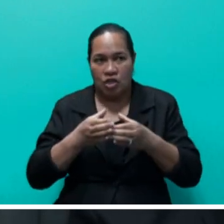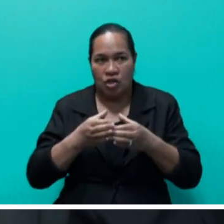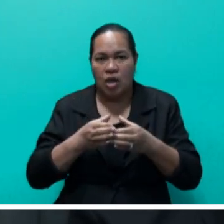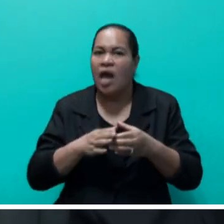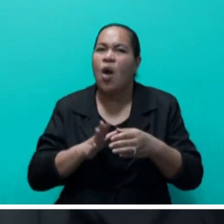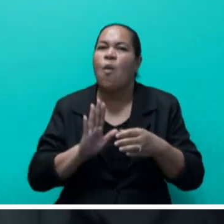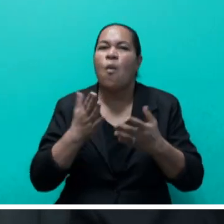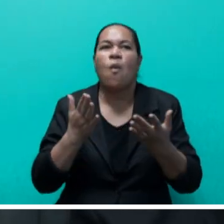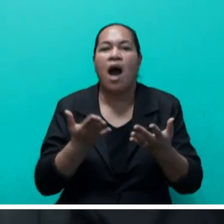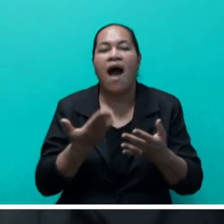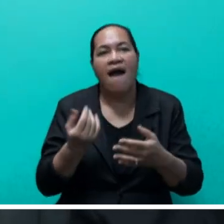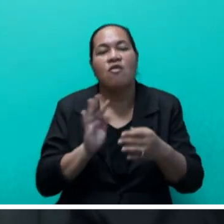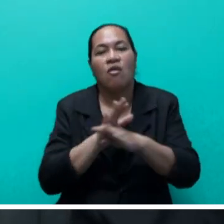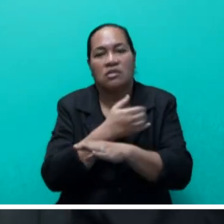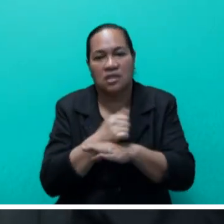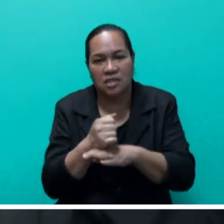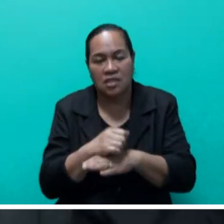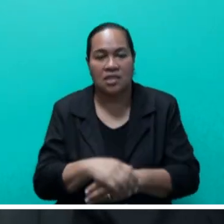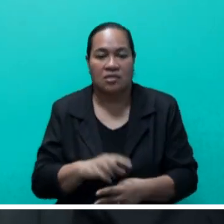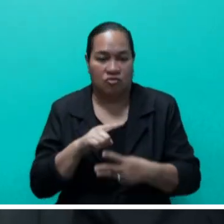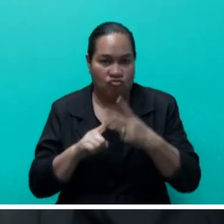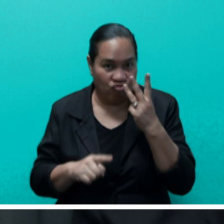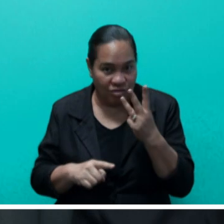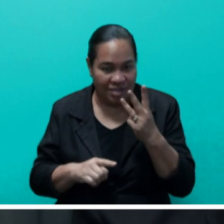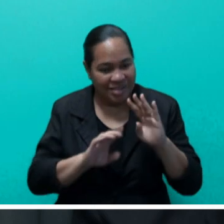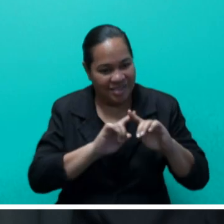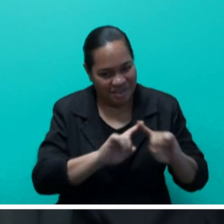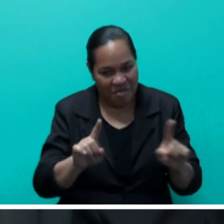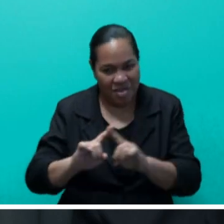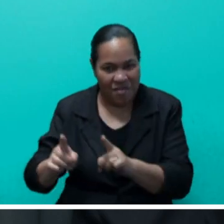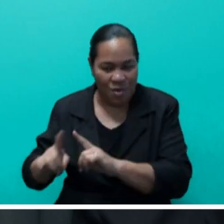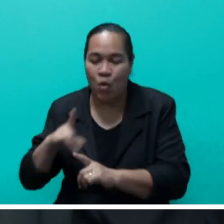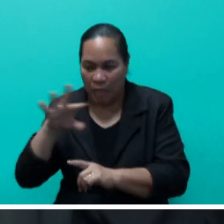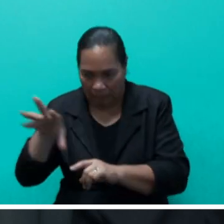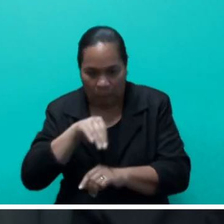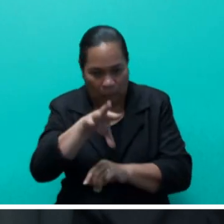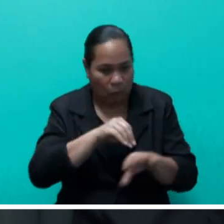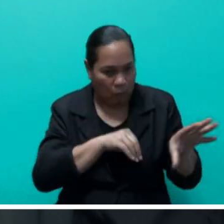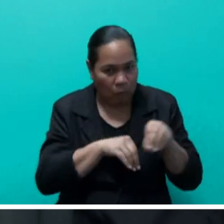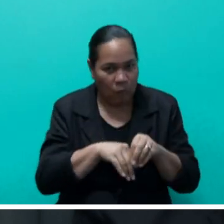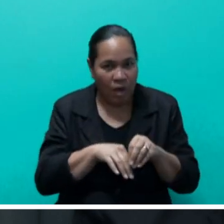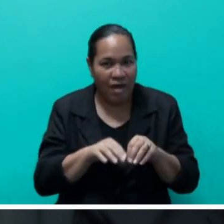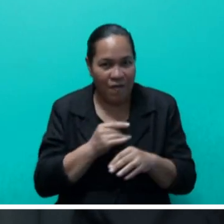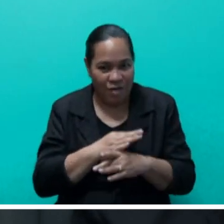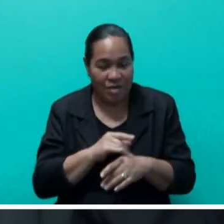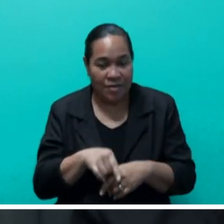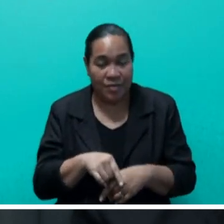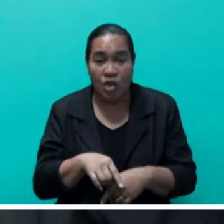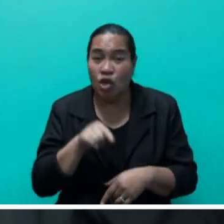ports. Apart from these three categories, Honourable Speaker said, to understand Fiji's tuna